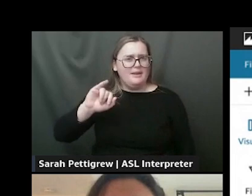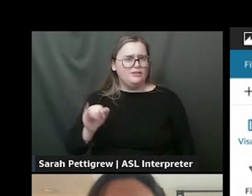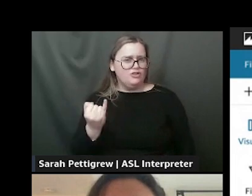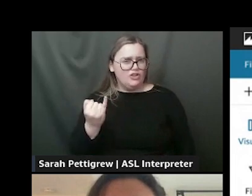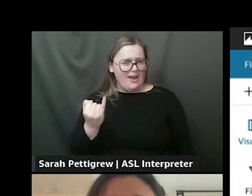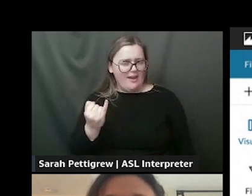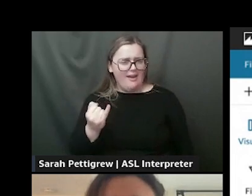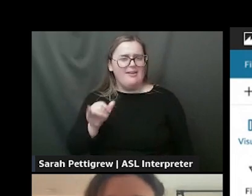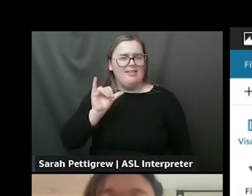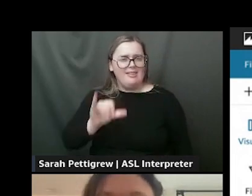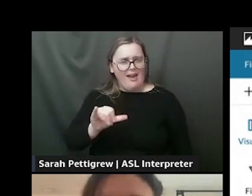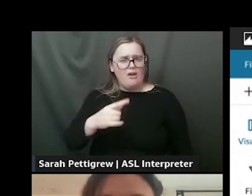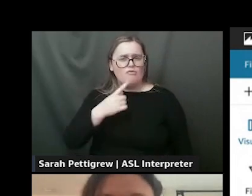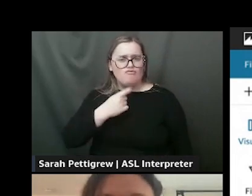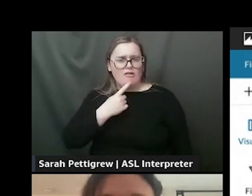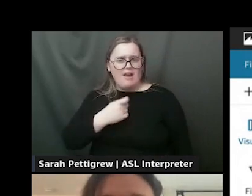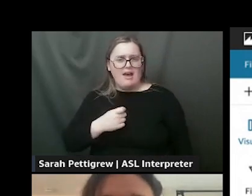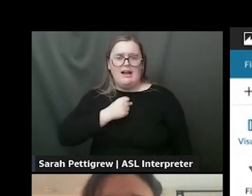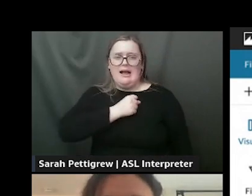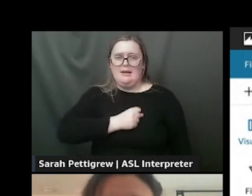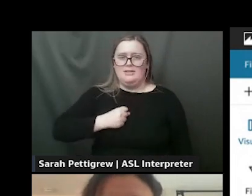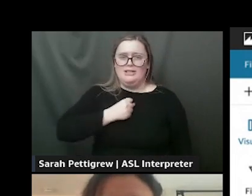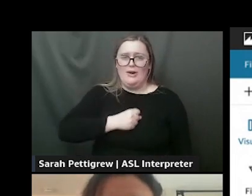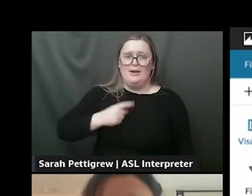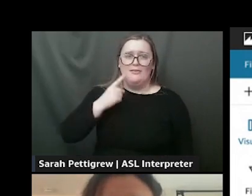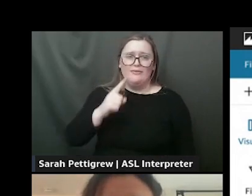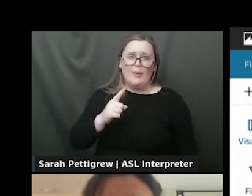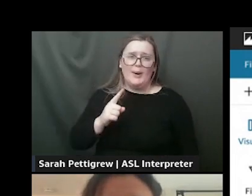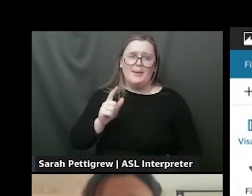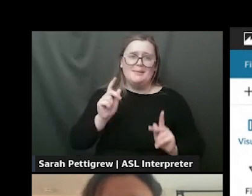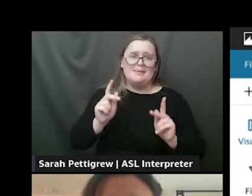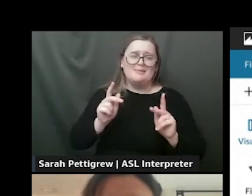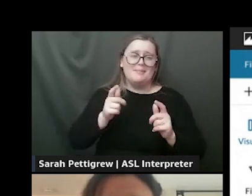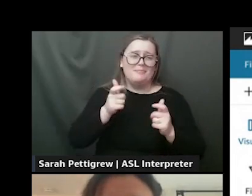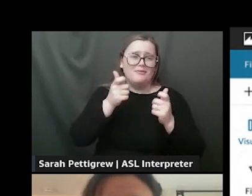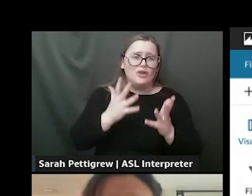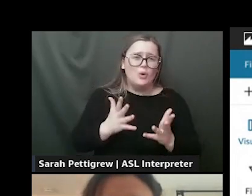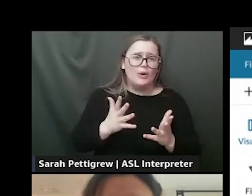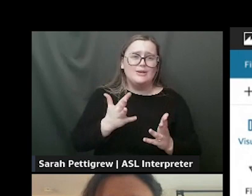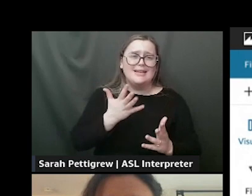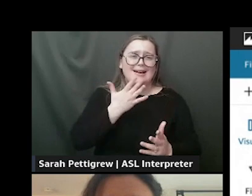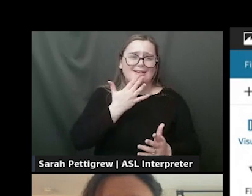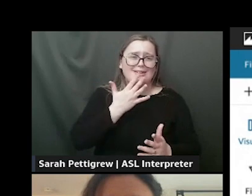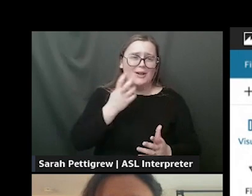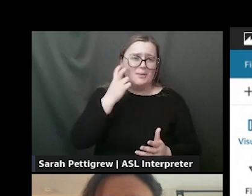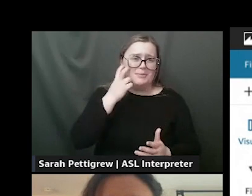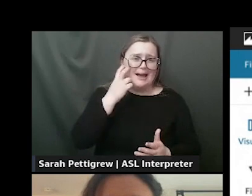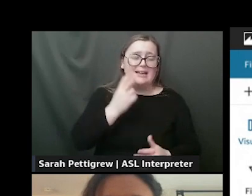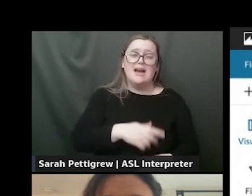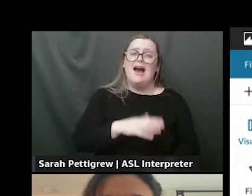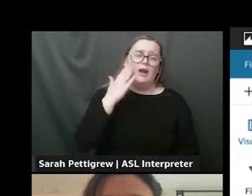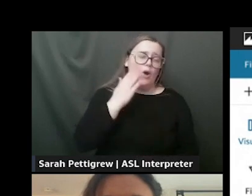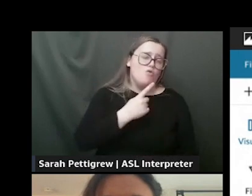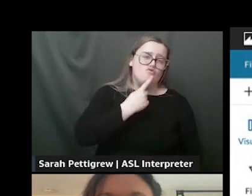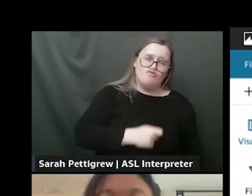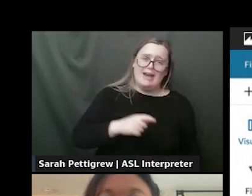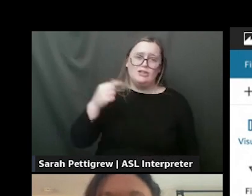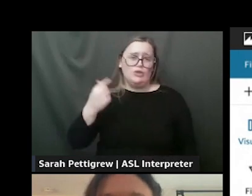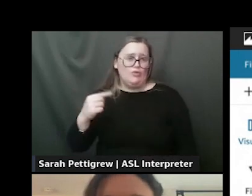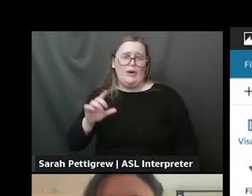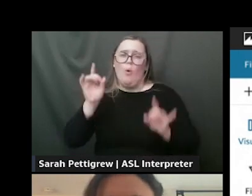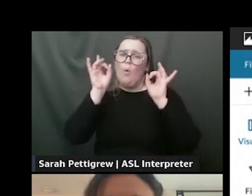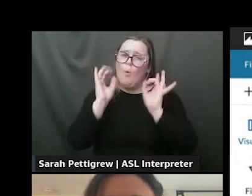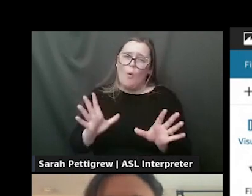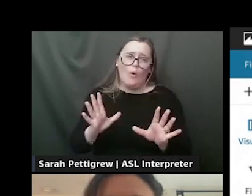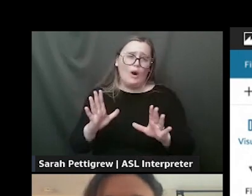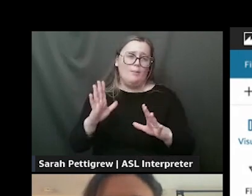that sort of red is. And I apologize to all of my colorblind viewers, because I know red to green is a terrible color scale. Blue to